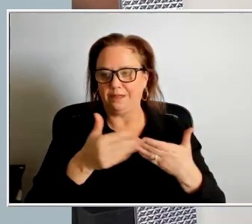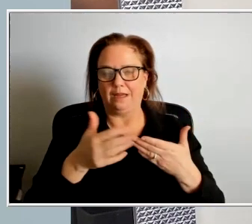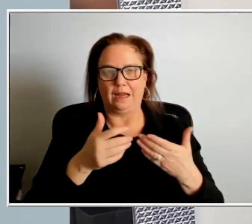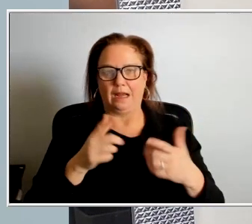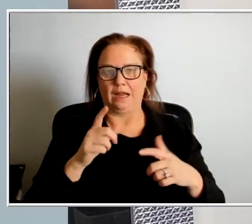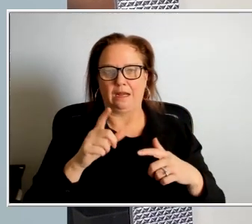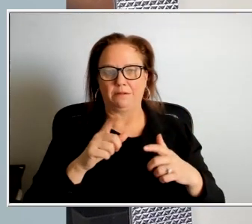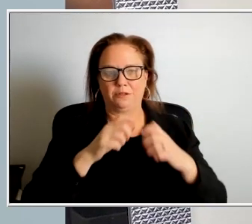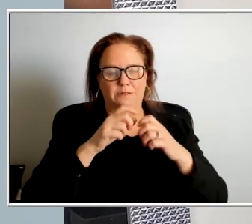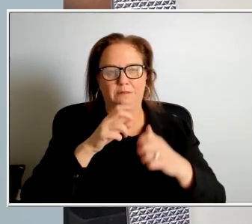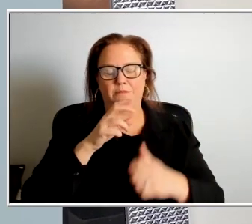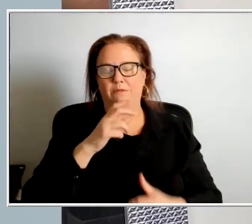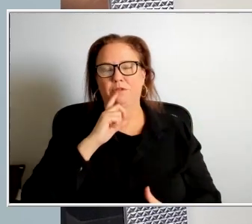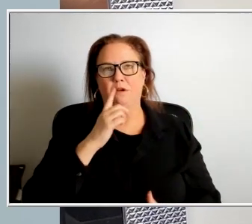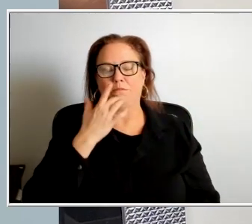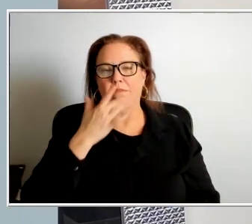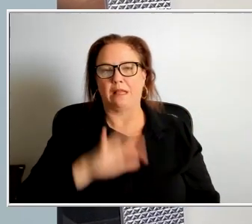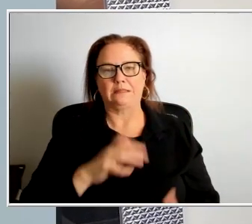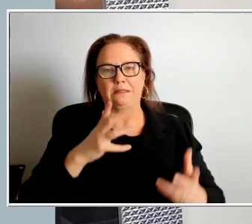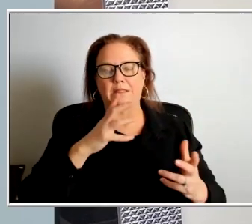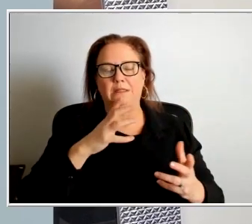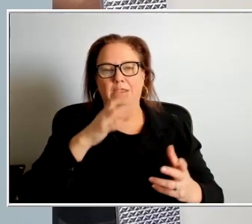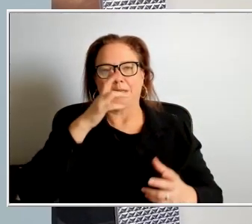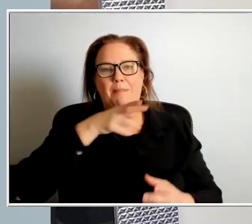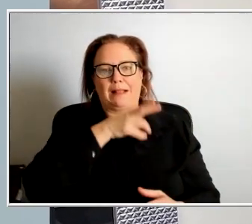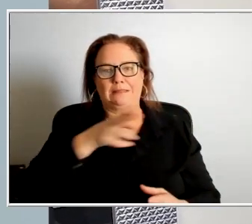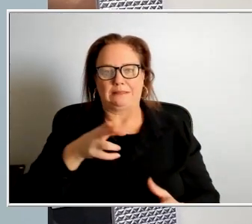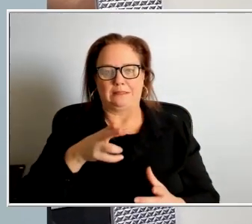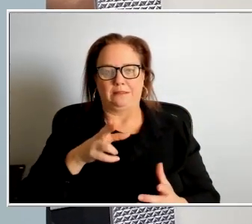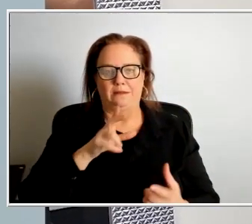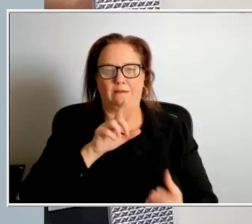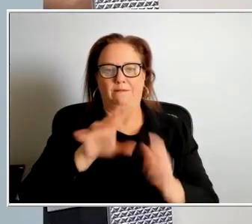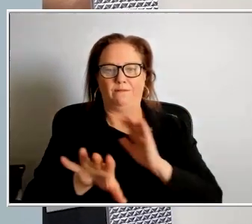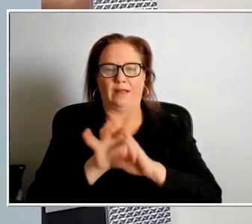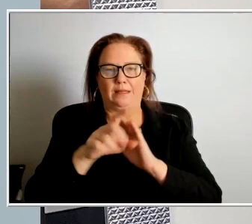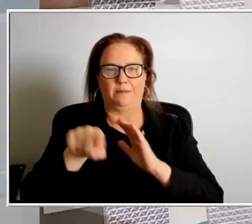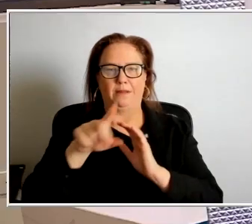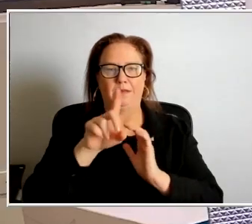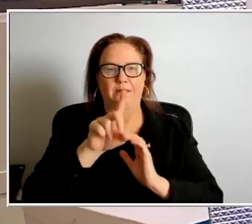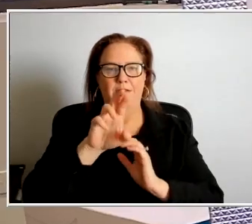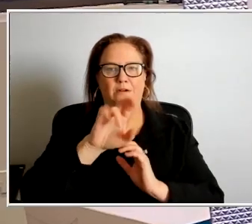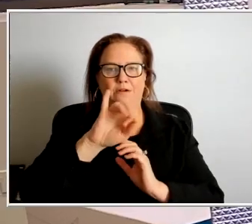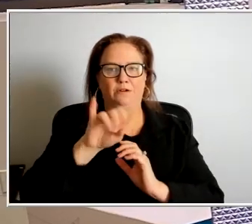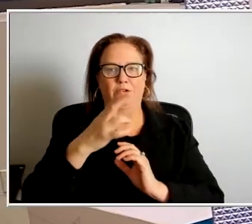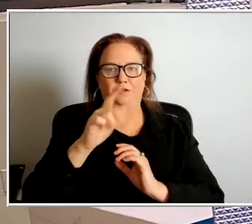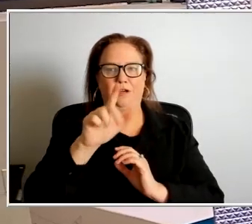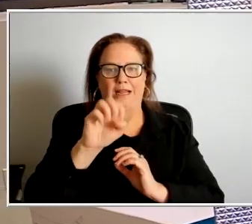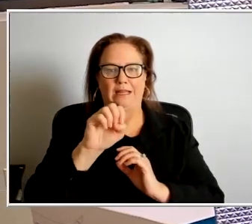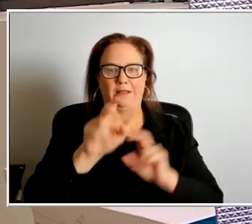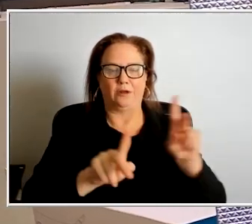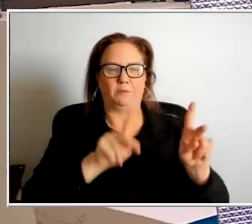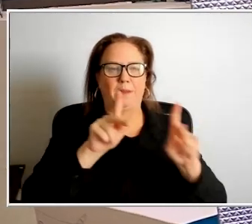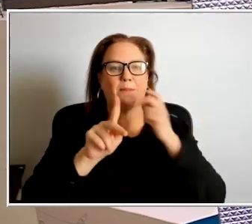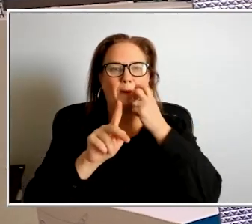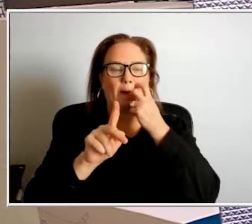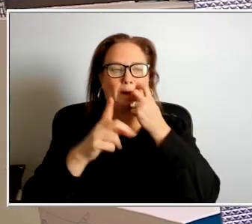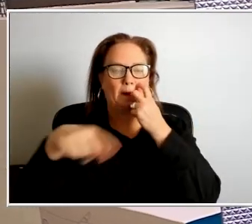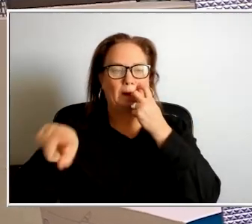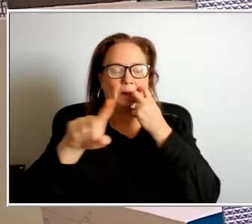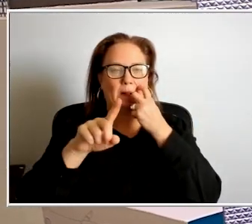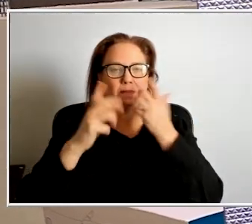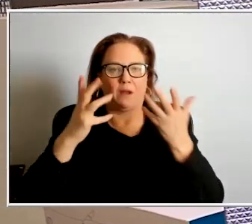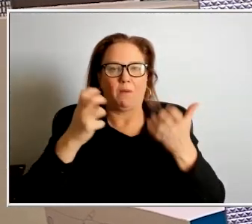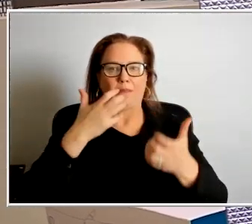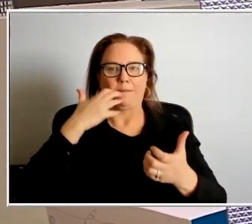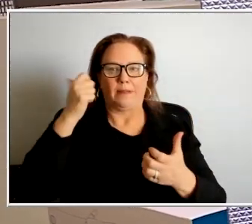how blessed we were to have stumbled upon them. And they're kind of like Dr. Jaley. I mean, they're people who they're wanting the